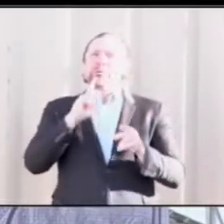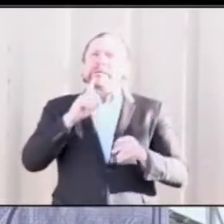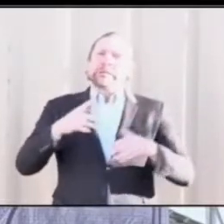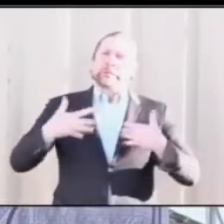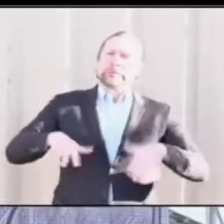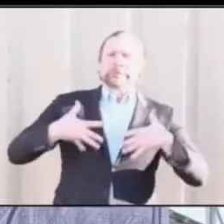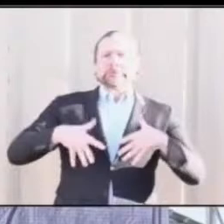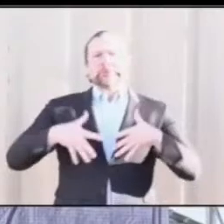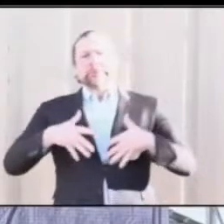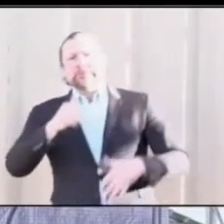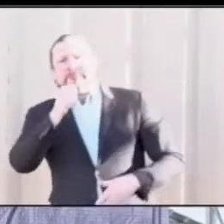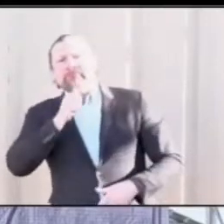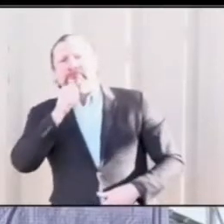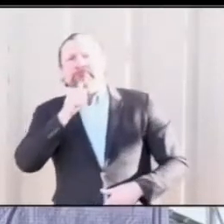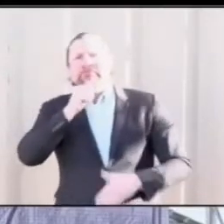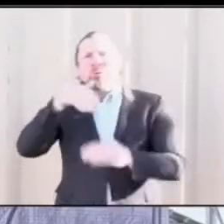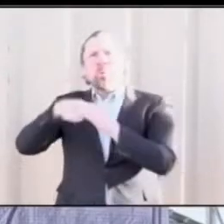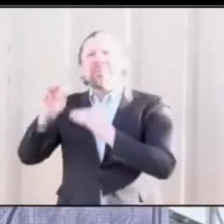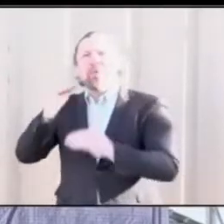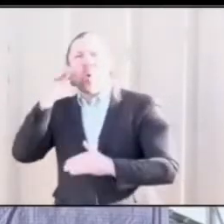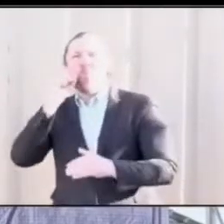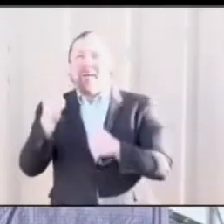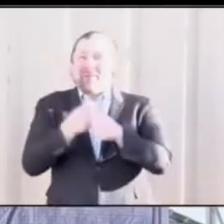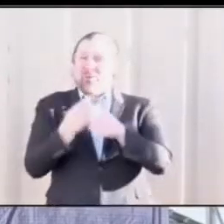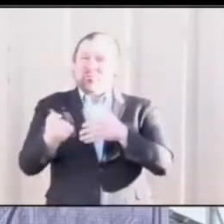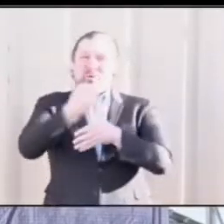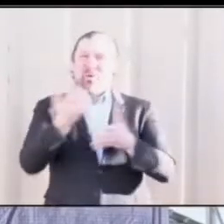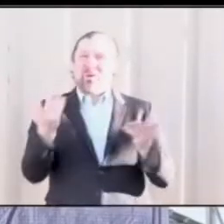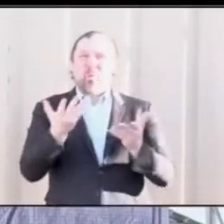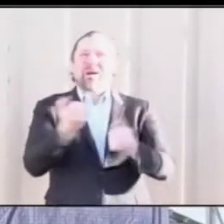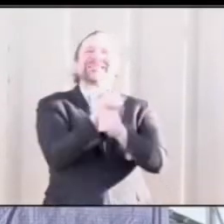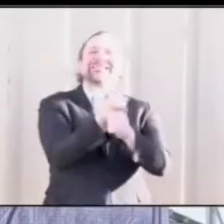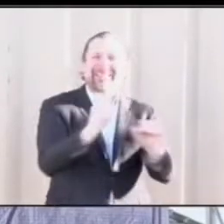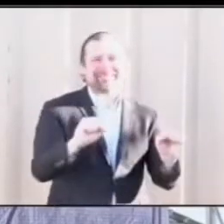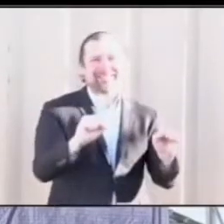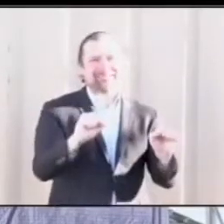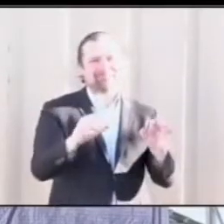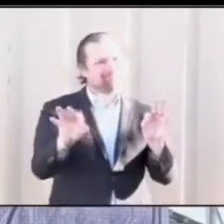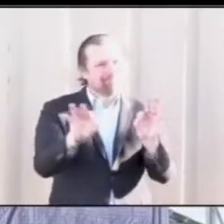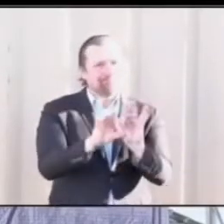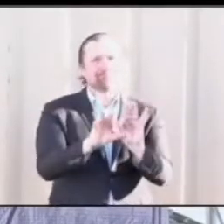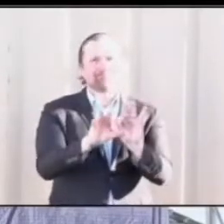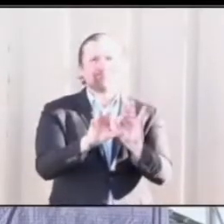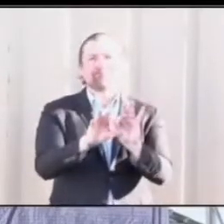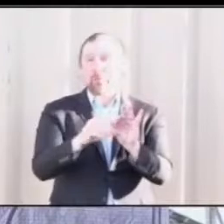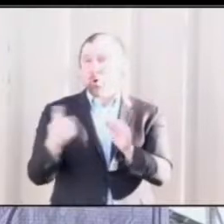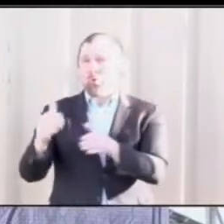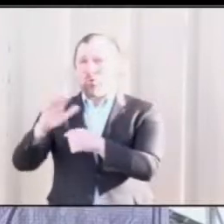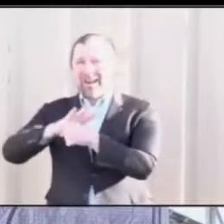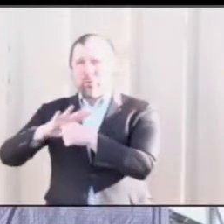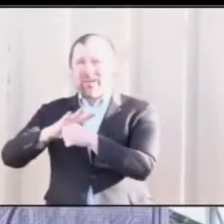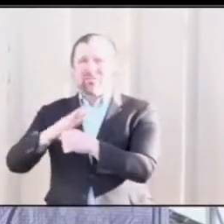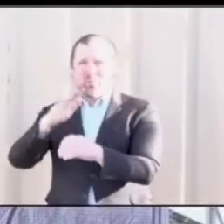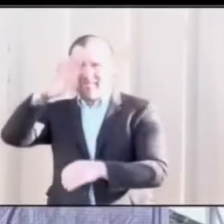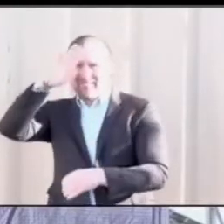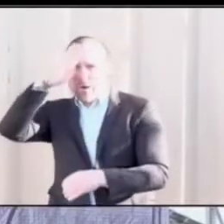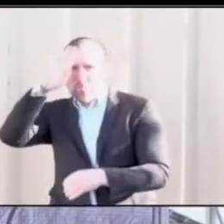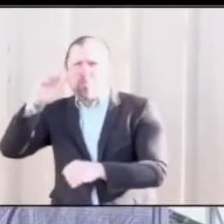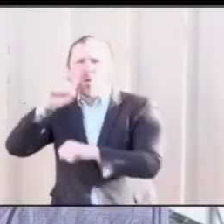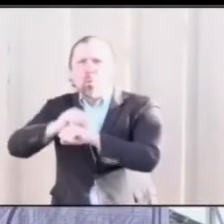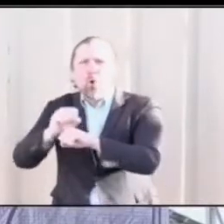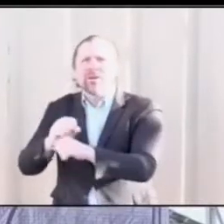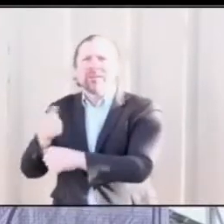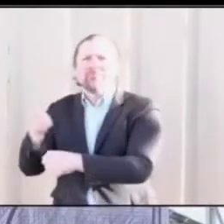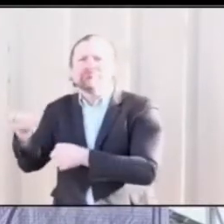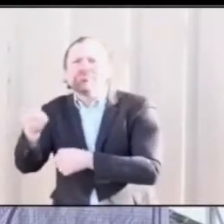homes, but your safety has to be our primary concern. There are many areas where fire personnel are still working